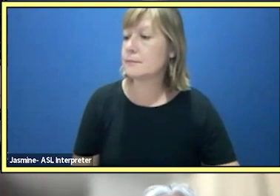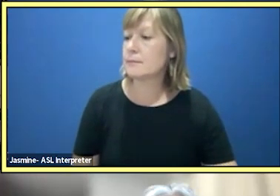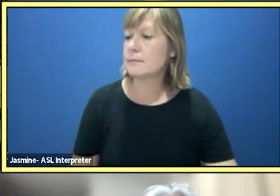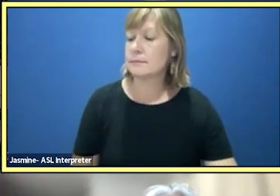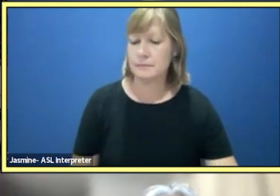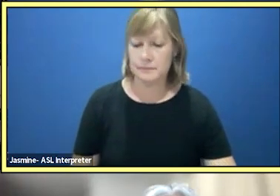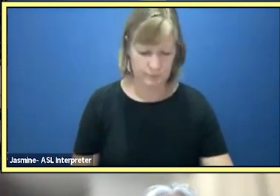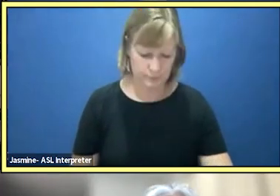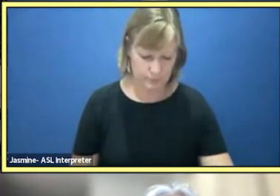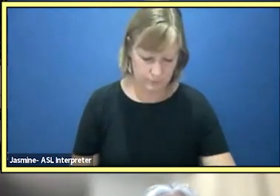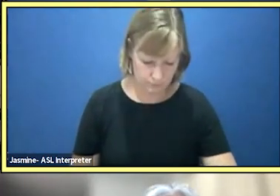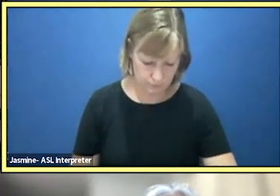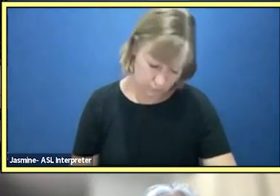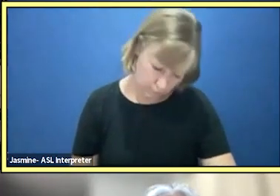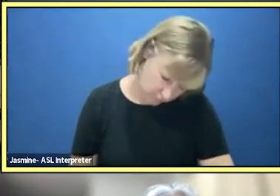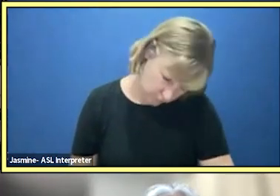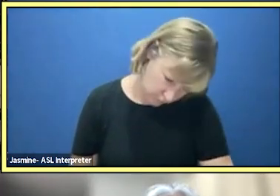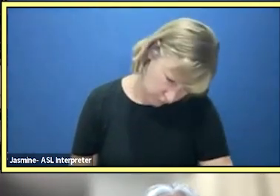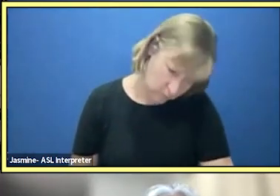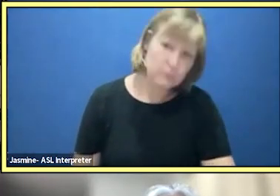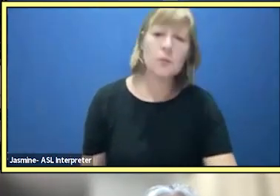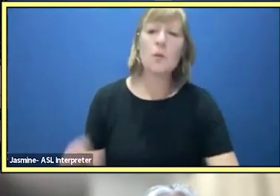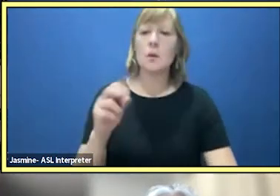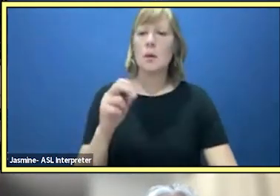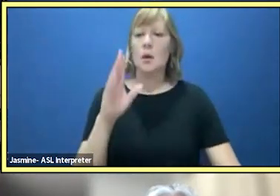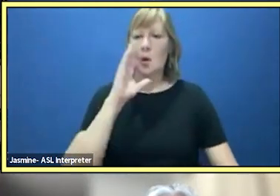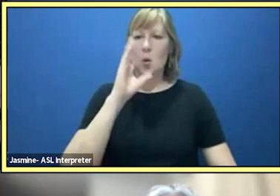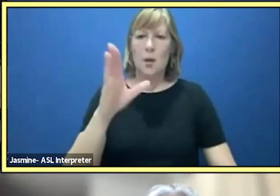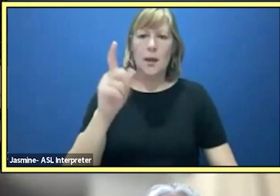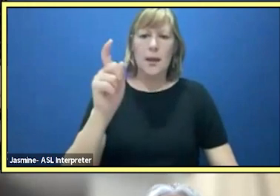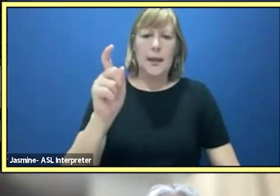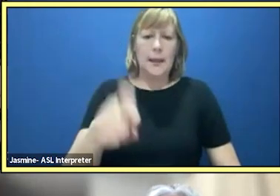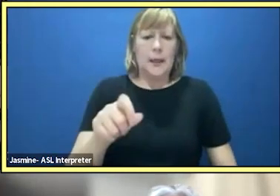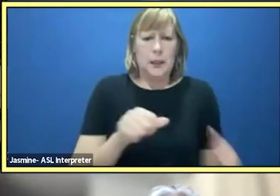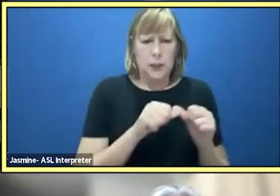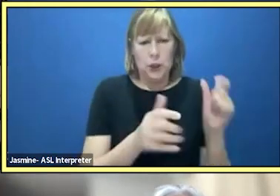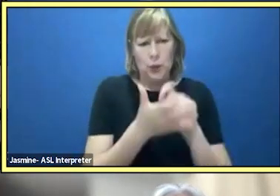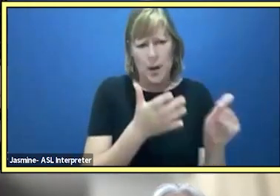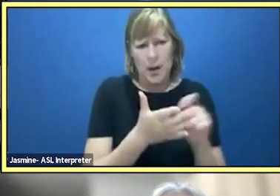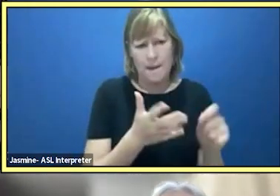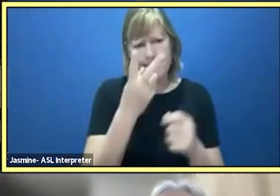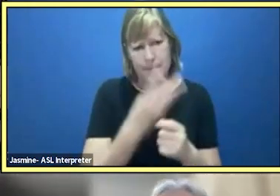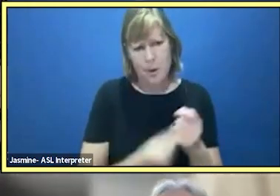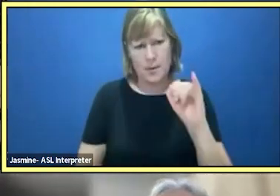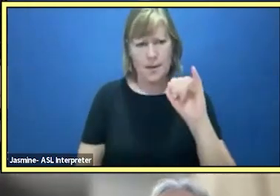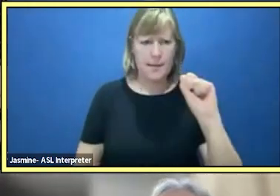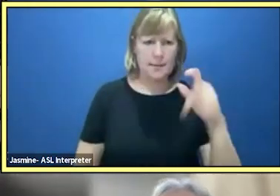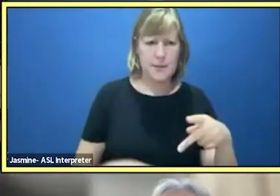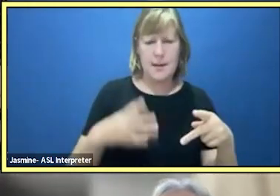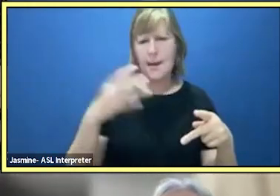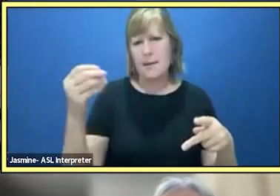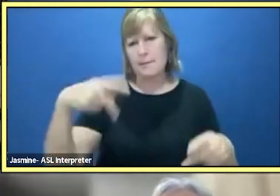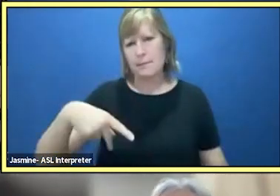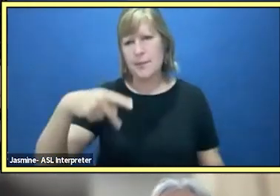Okay, will there be a need to continue to write both an ISP and a PCP, which is a person-centered plan?